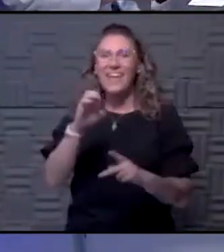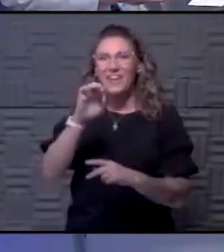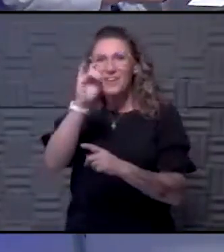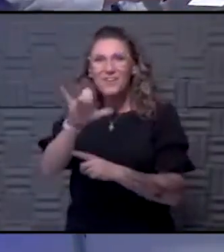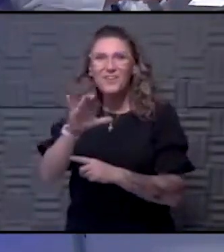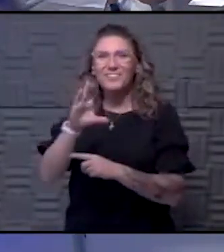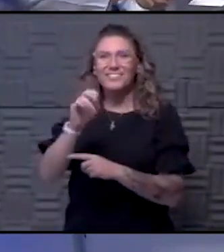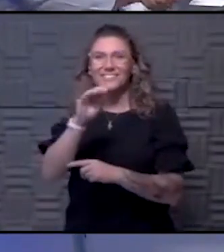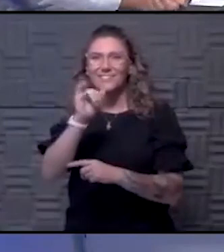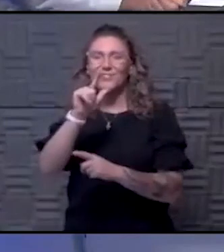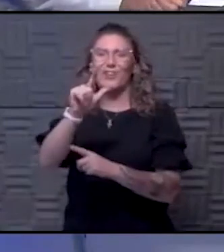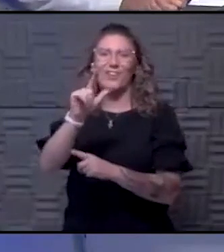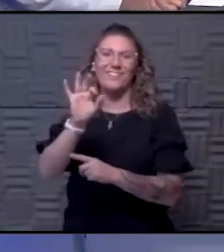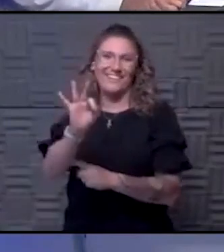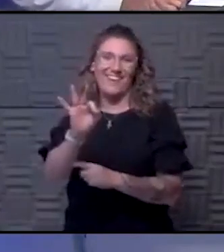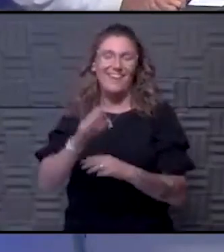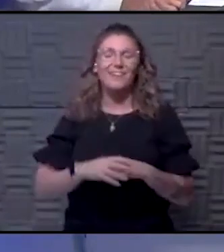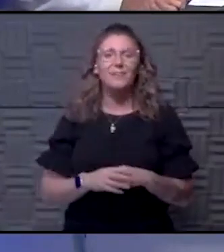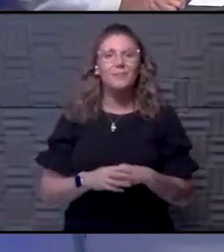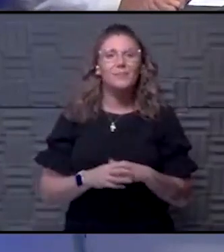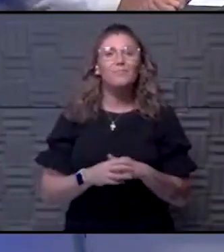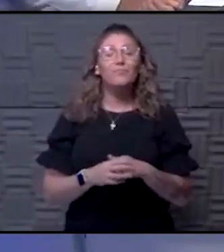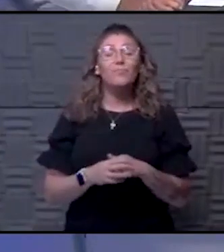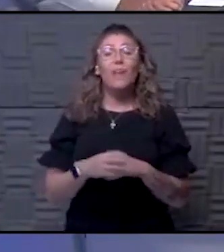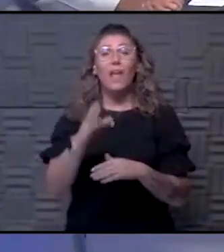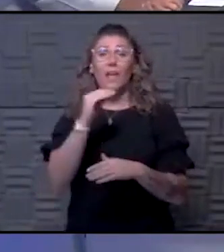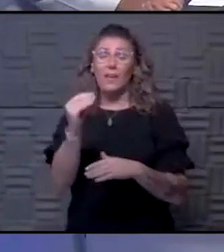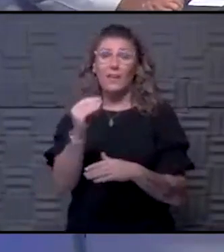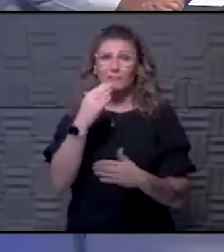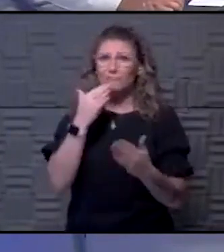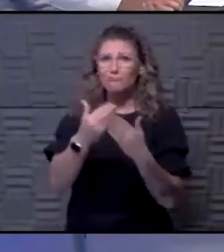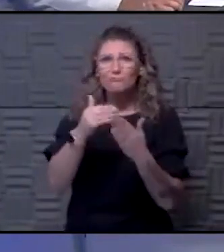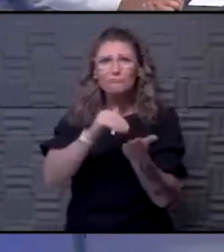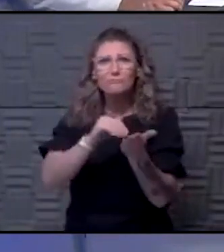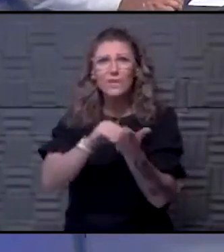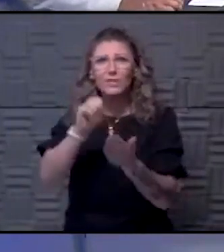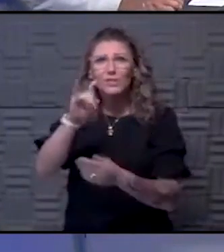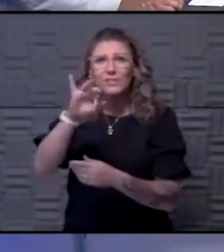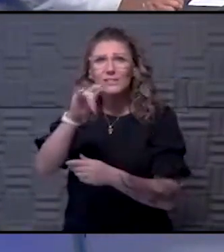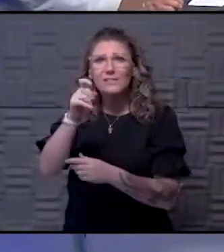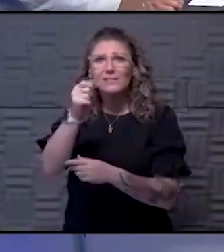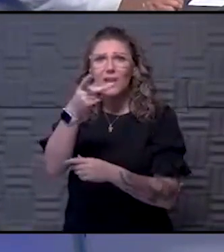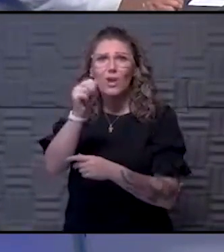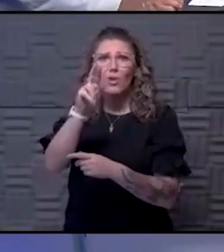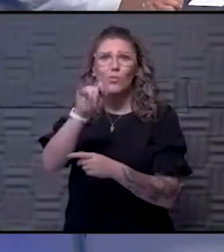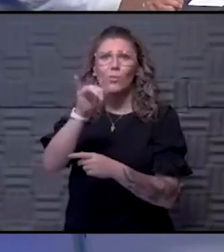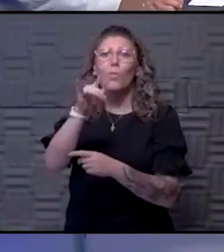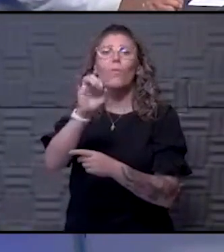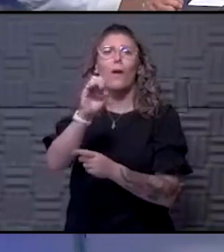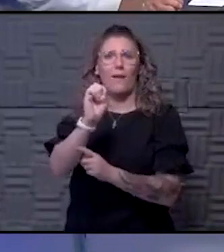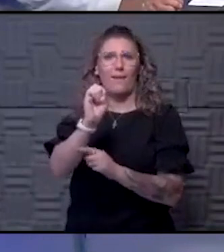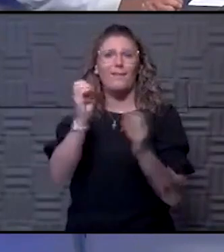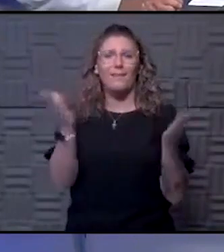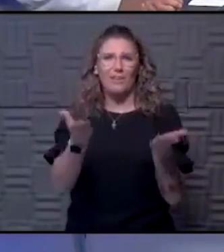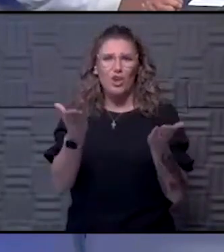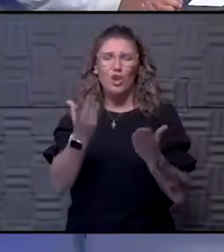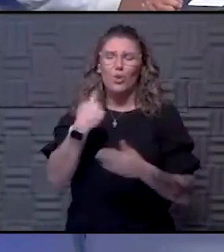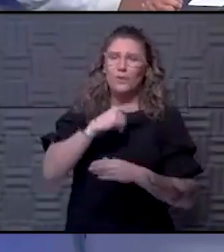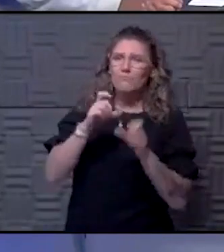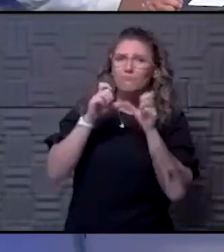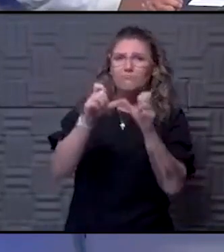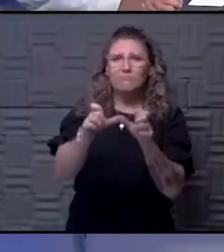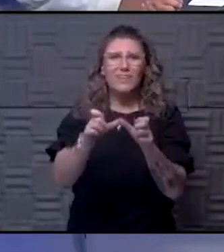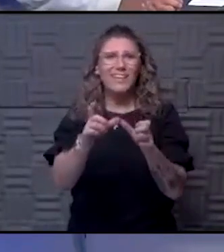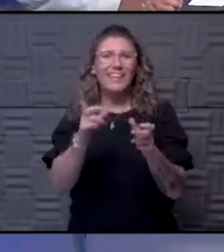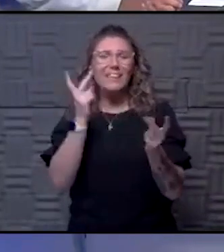here. As we talk, and it's good thing Dr. Satterwhite's here, too. I'm curious, as we continue to get viewer questions about the Johnson